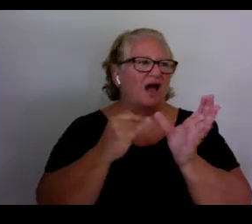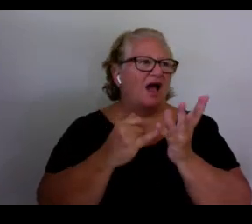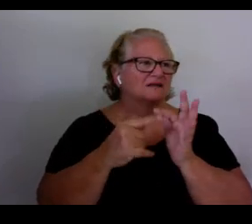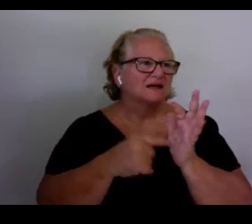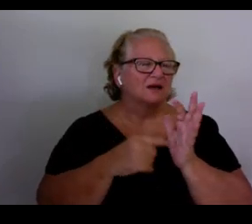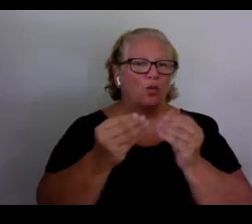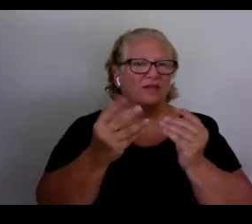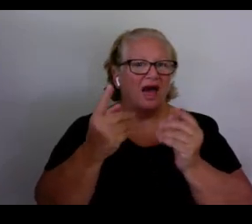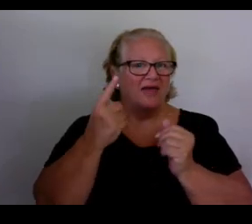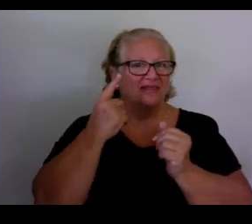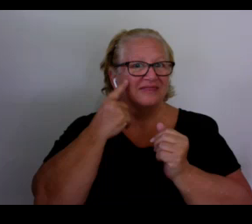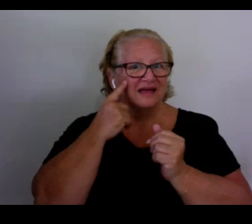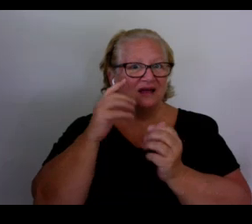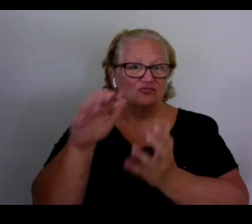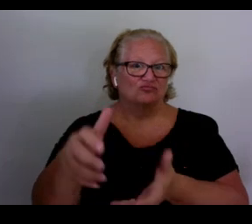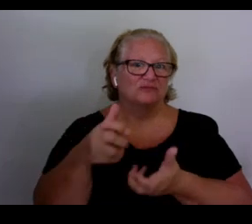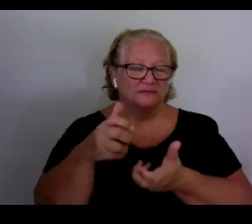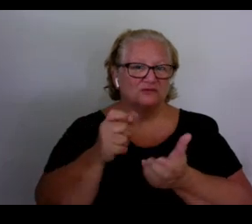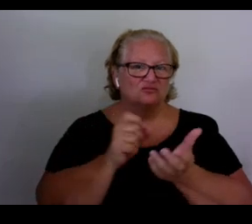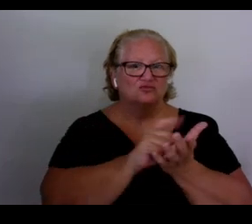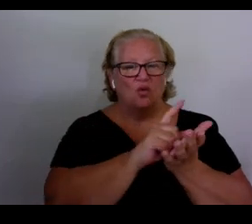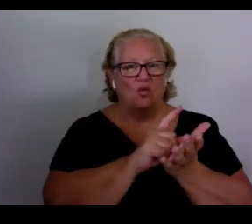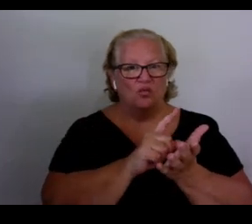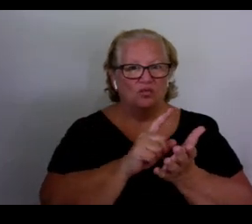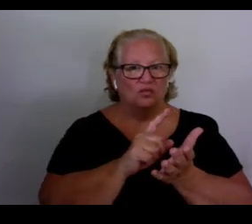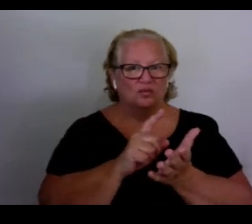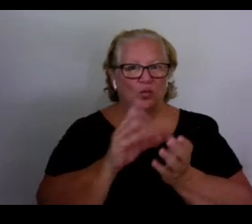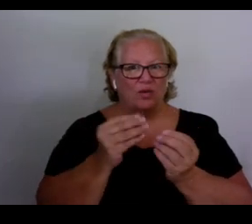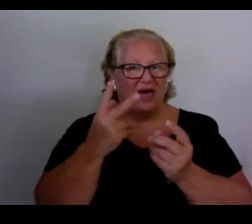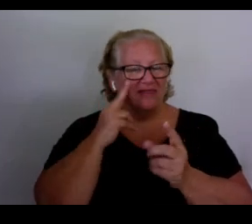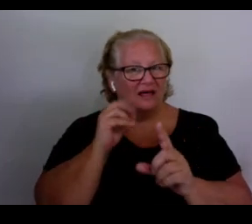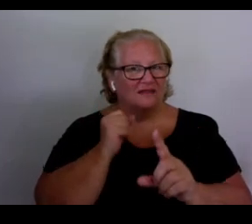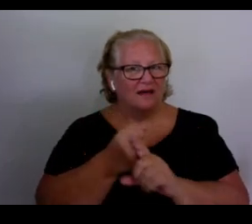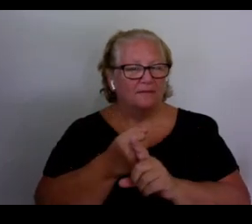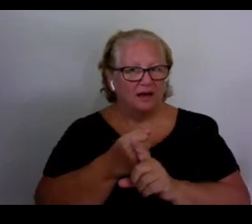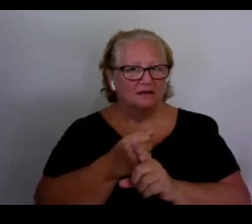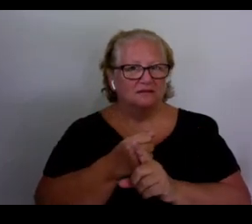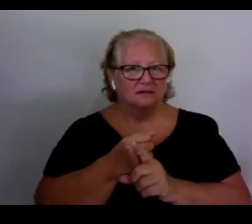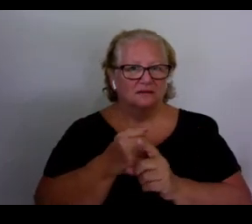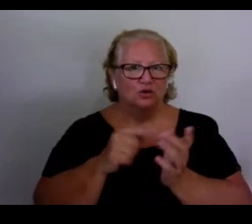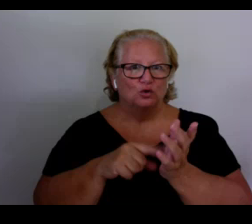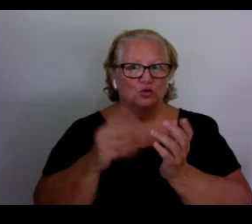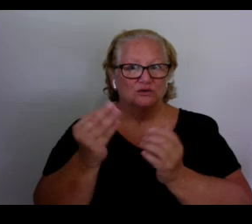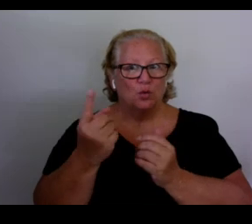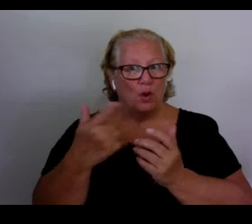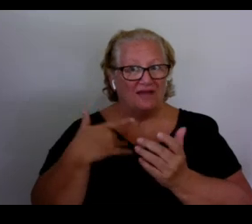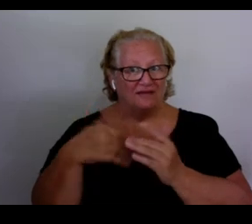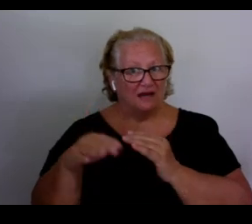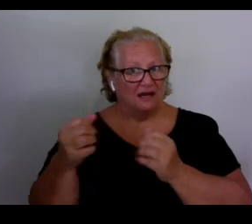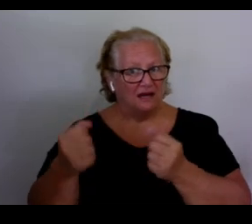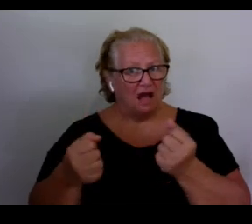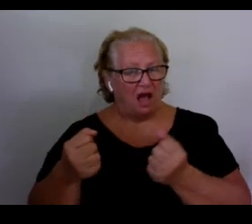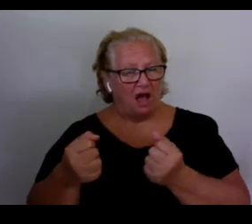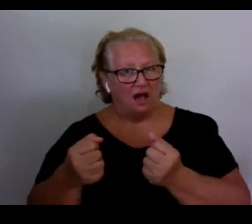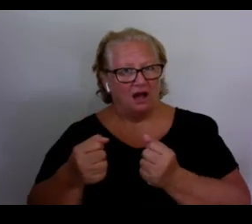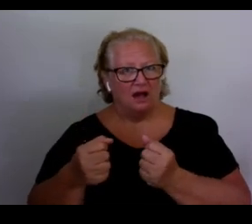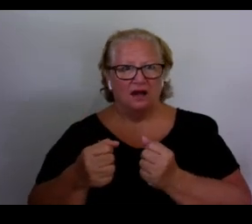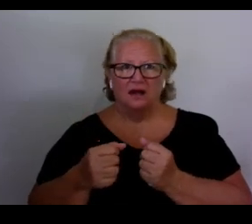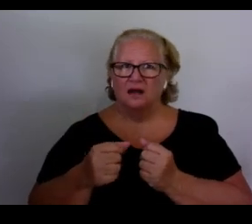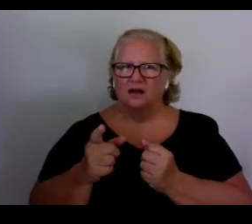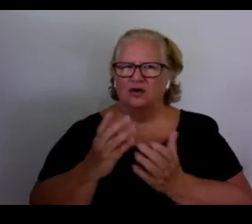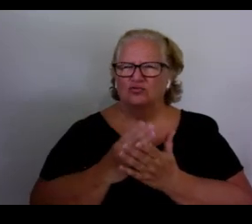the consequences. And the consequence of doing that to somebody living in a car is